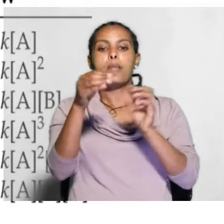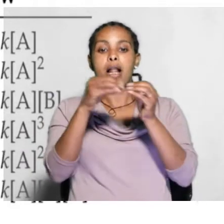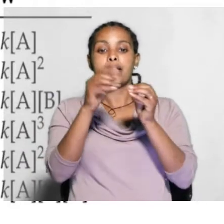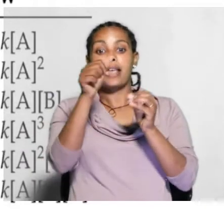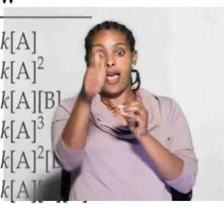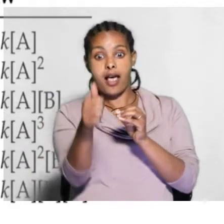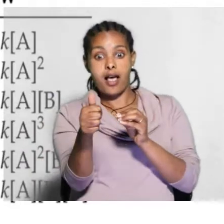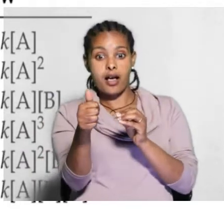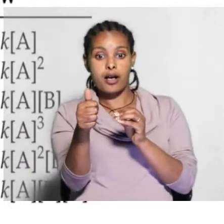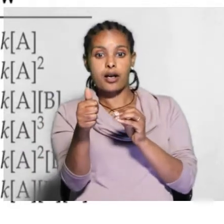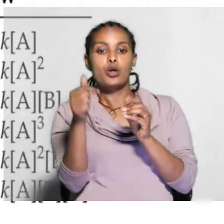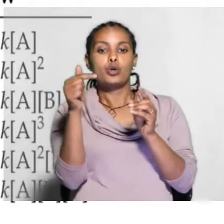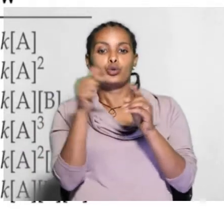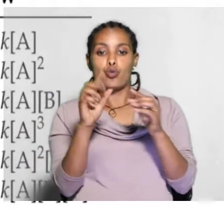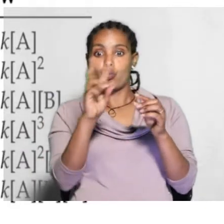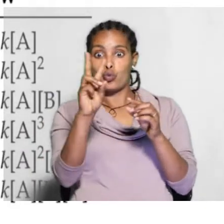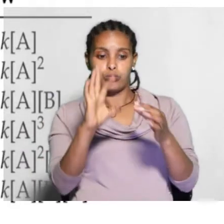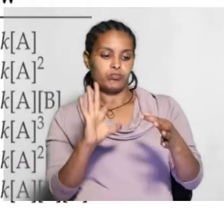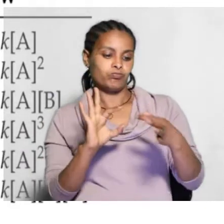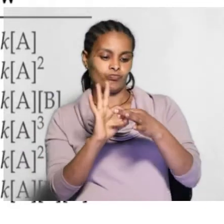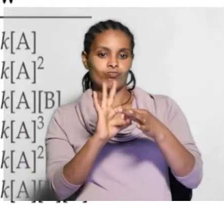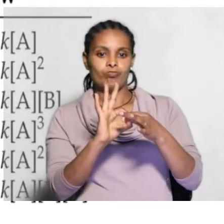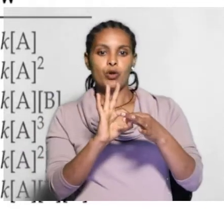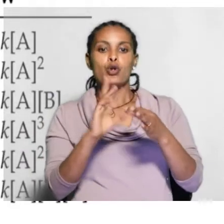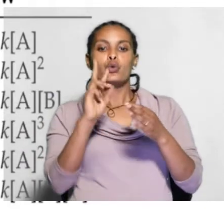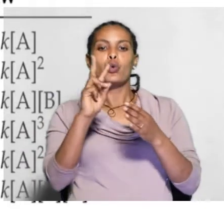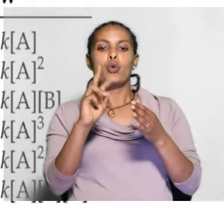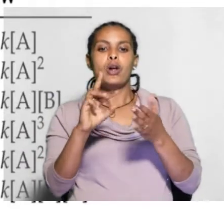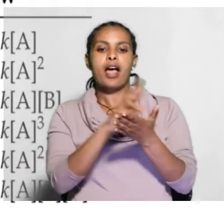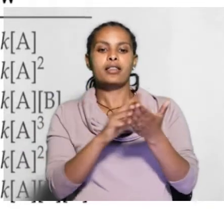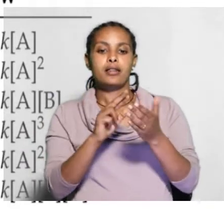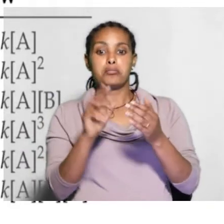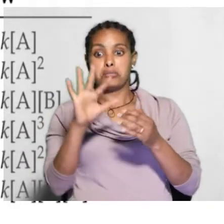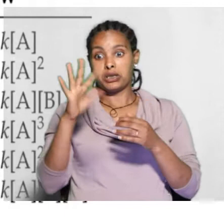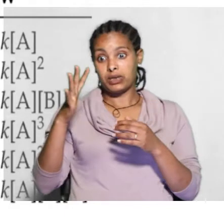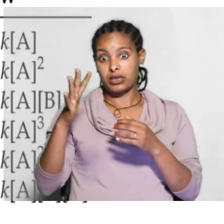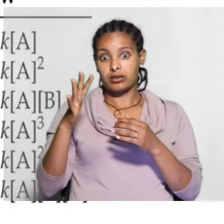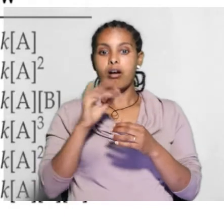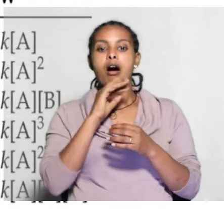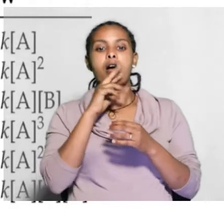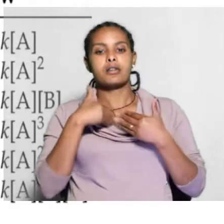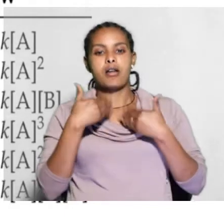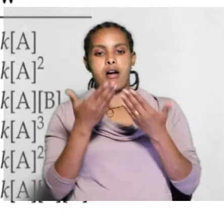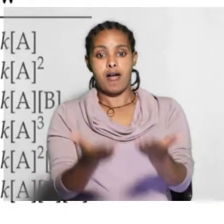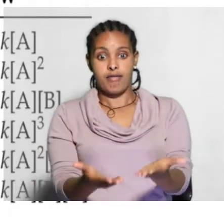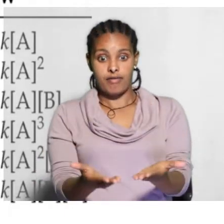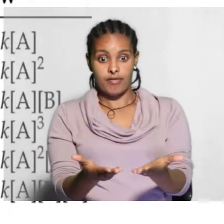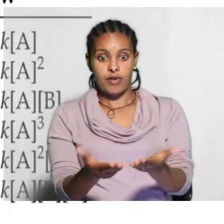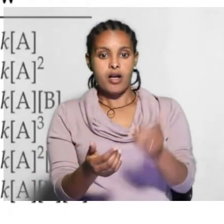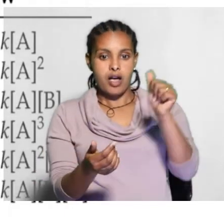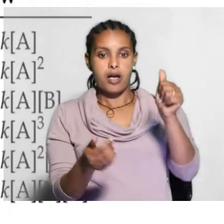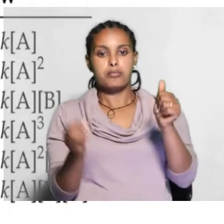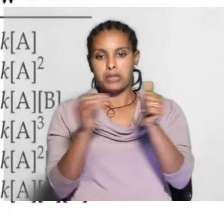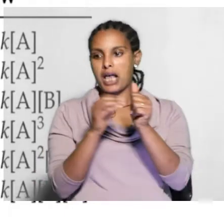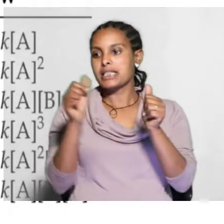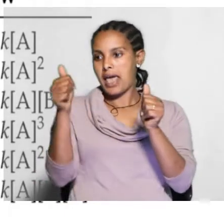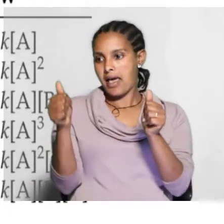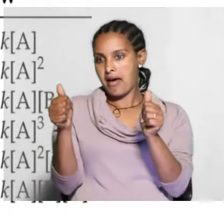M, two colliding species, two reacting species are there. A plus A to form product.